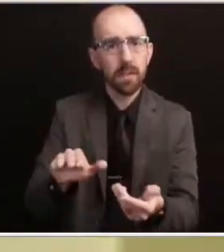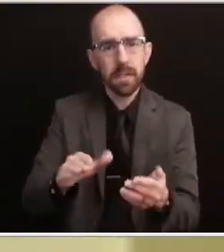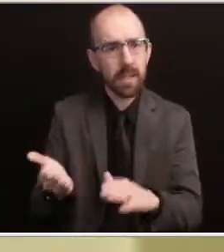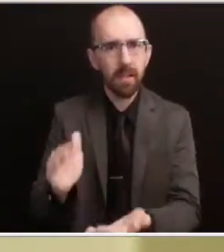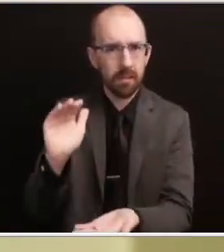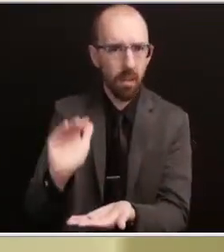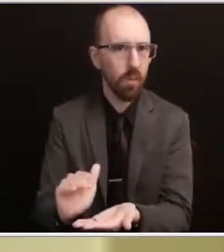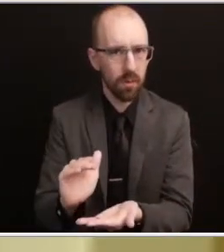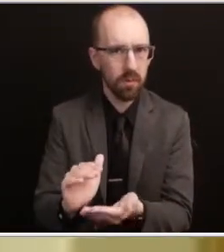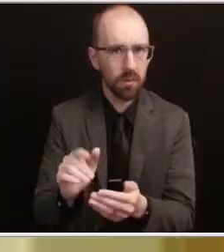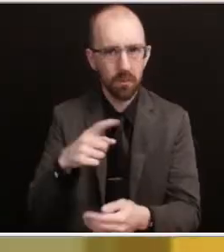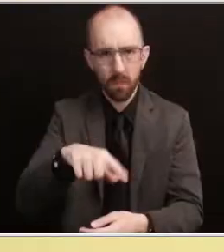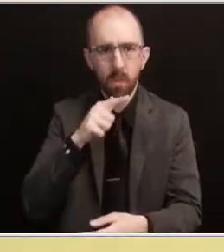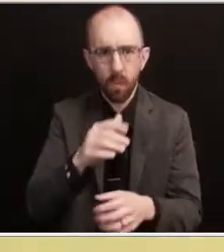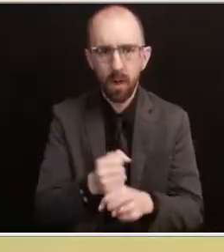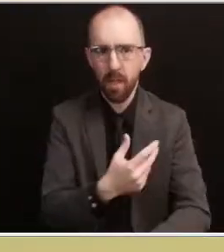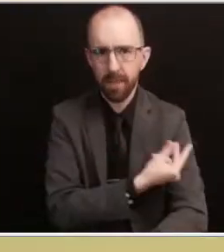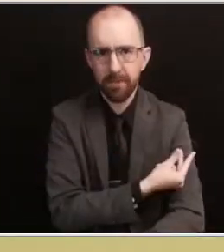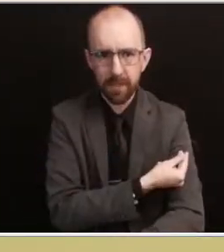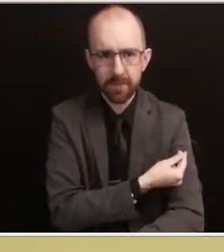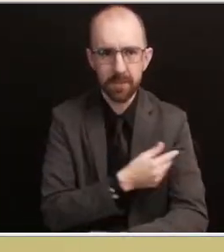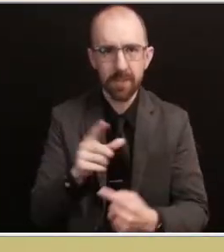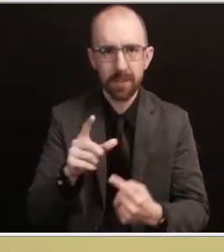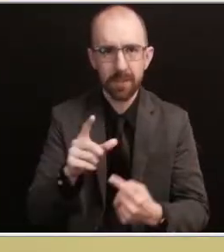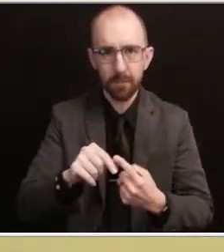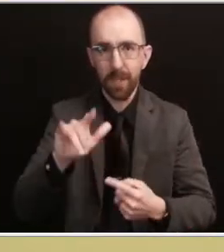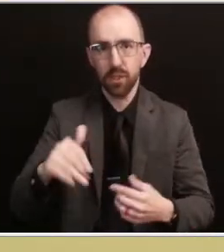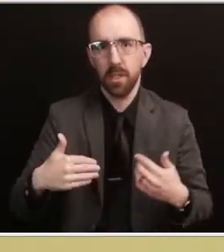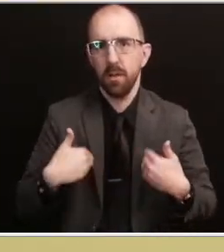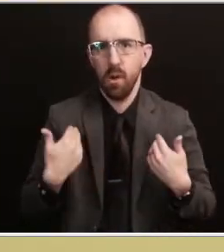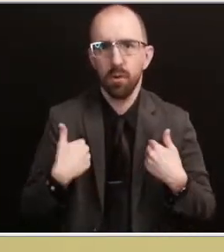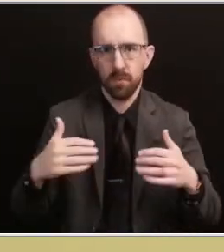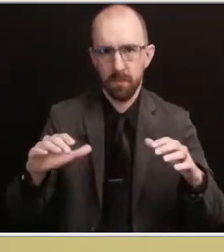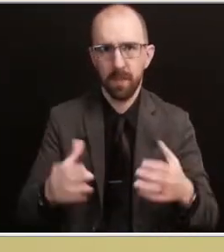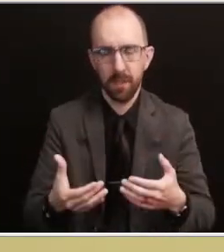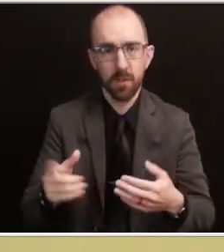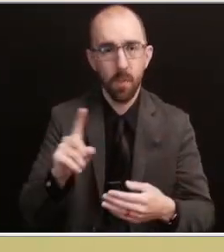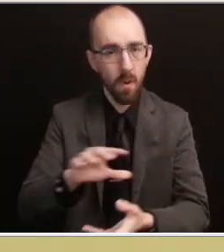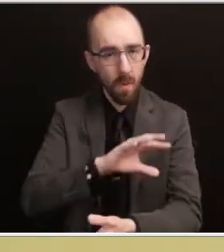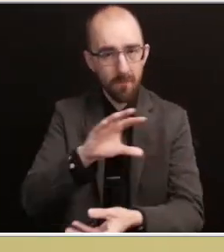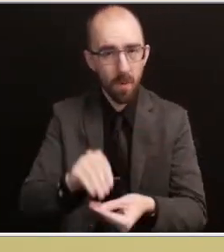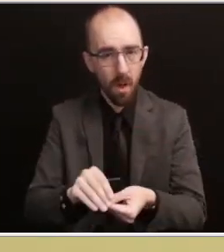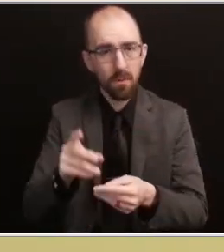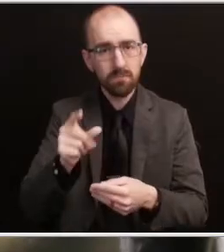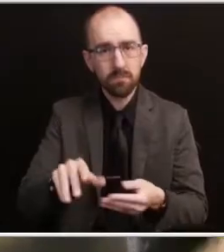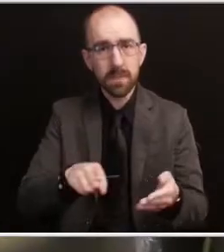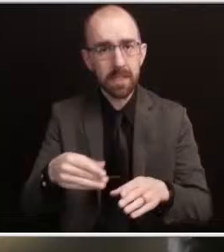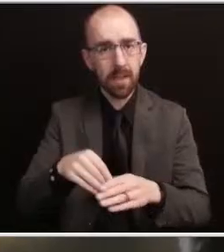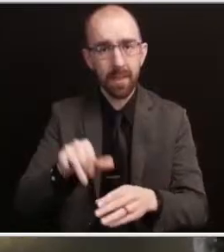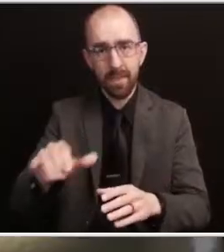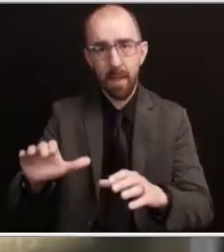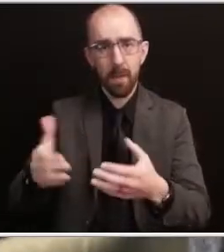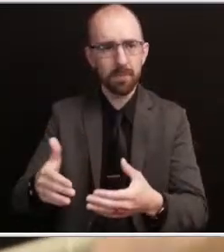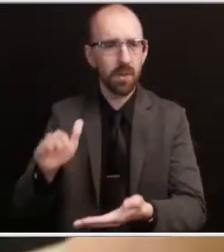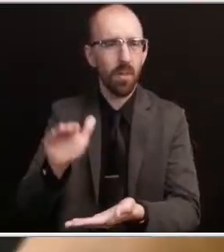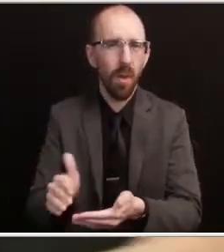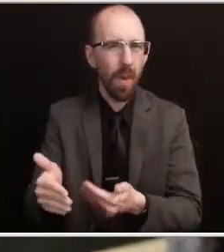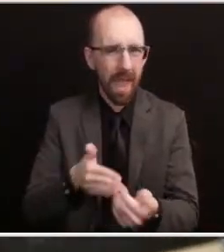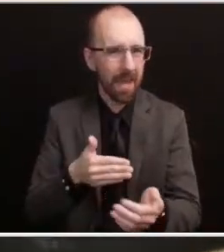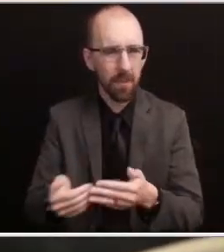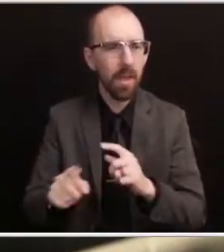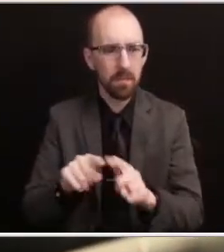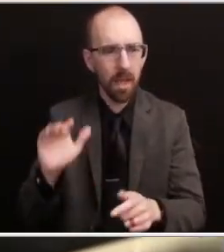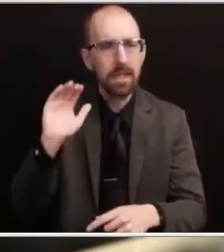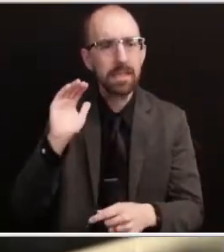got vaccinated, especially the younger population, where overall sudden death in that population is very low anyways, but there did seem to be